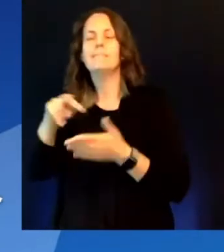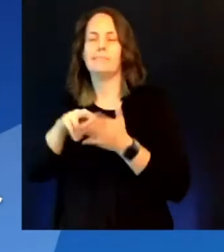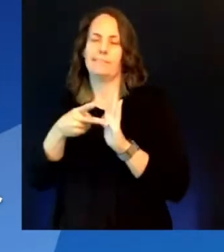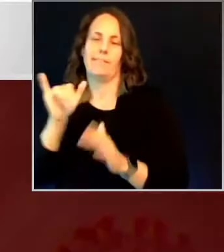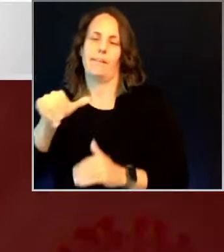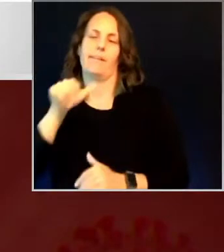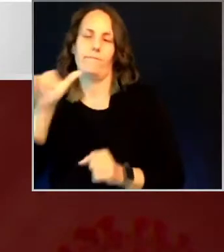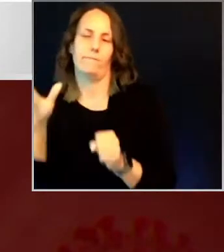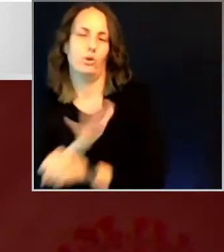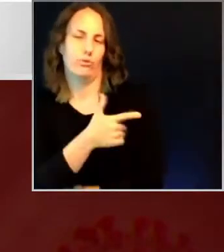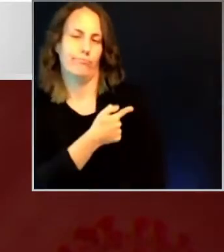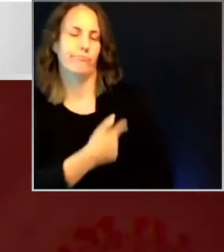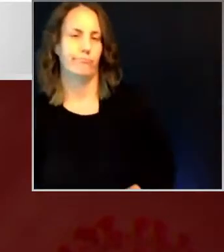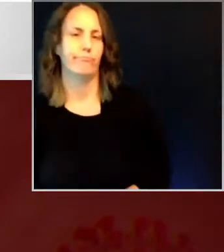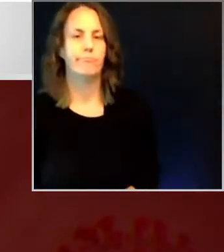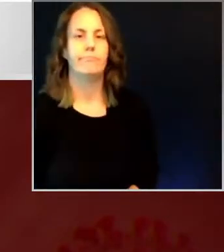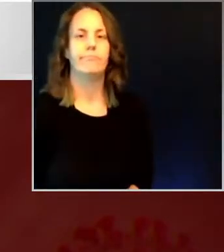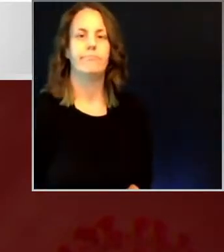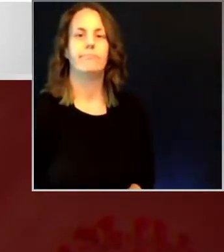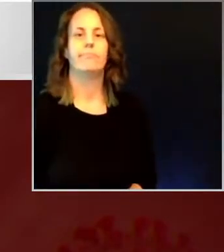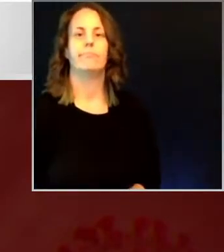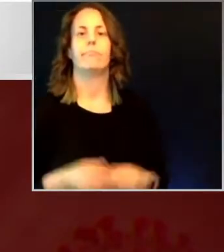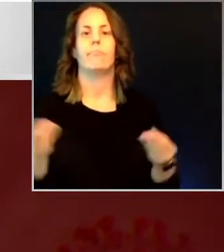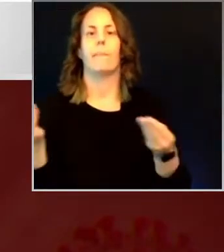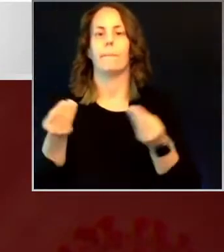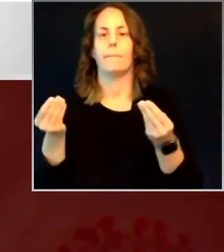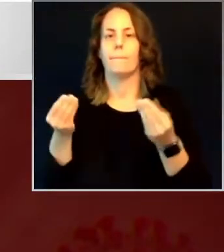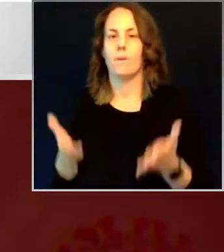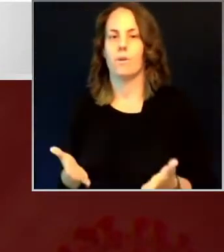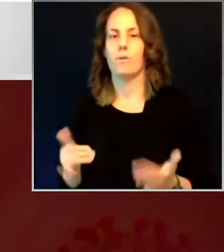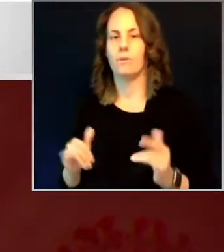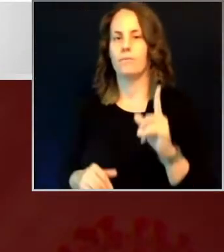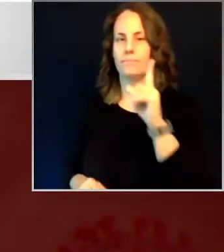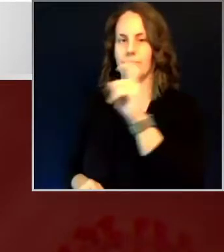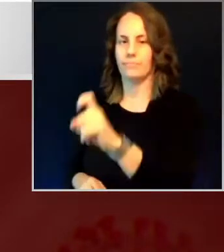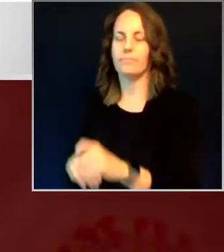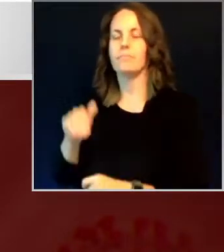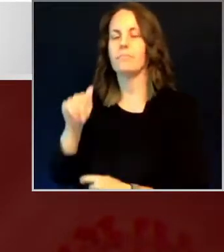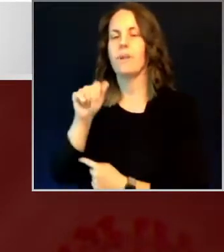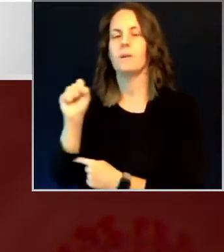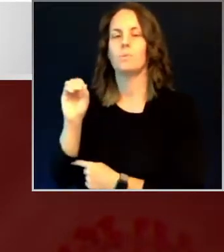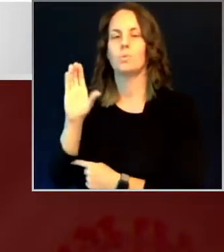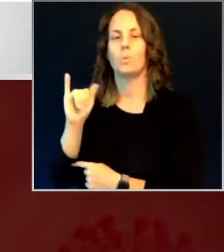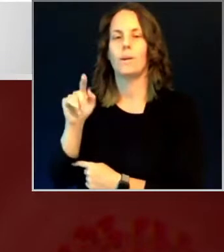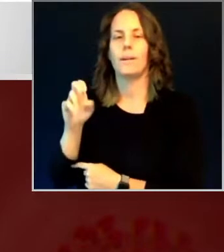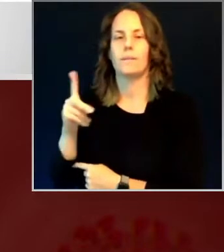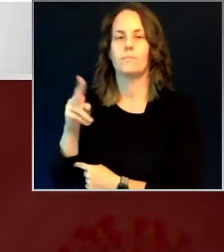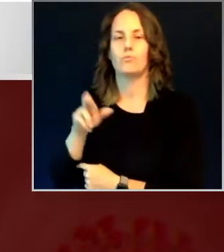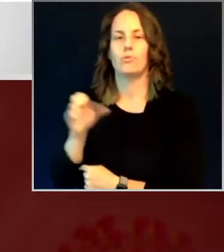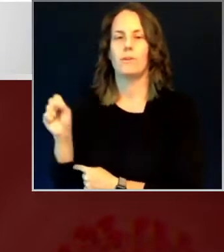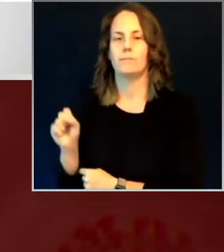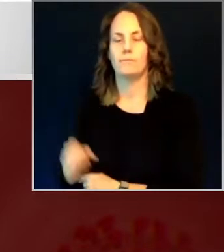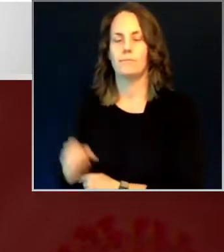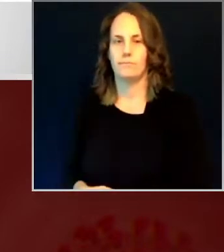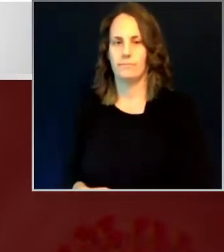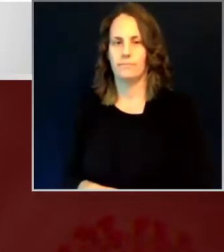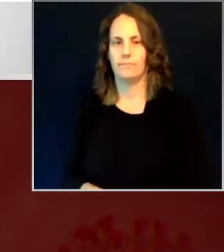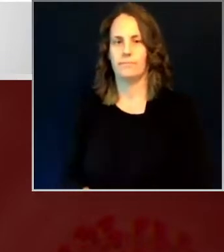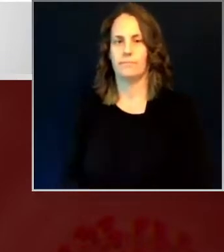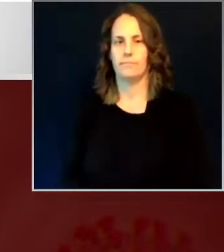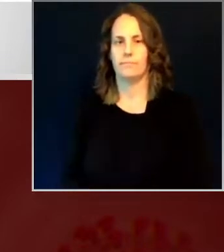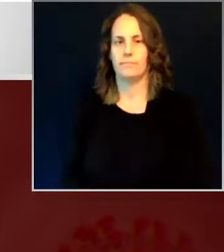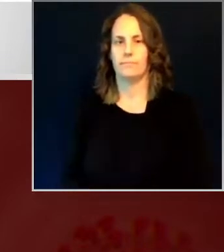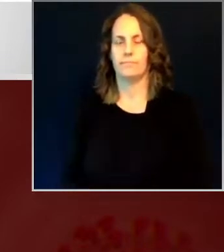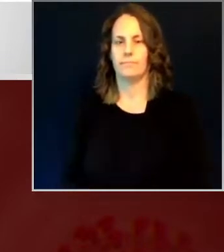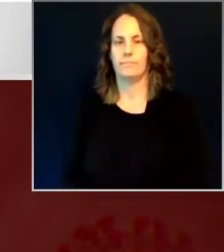Hi, thanks for doing the call. Curious if you could, if someone could talk about the number